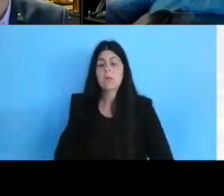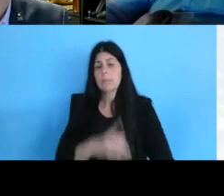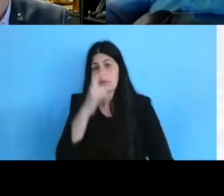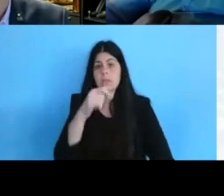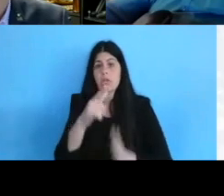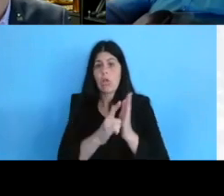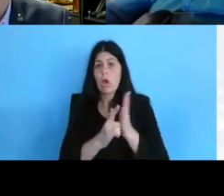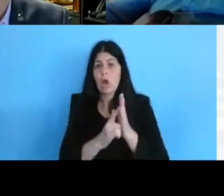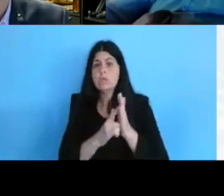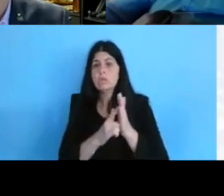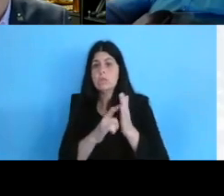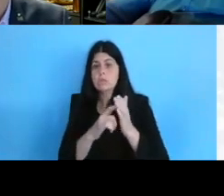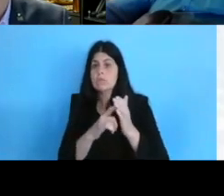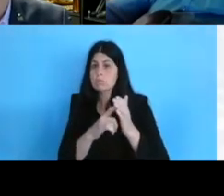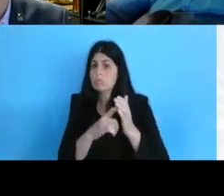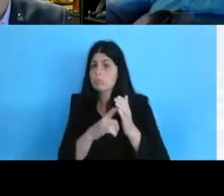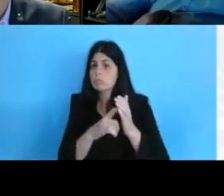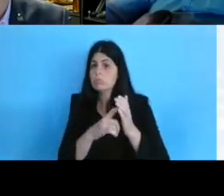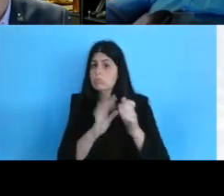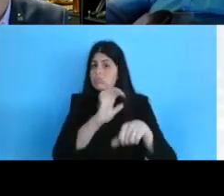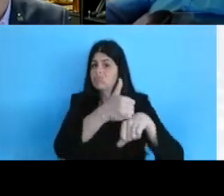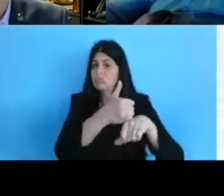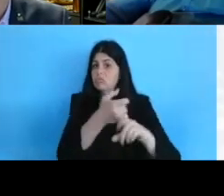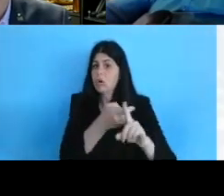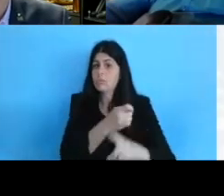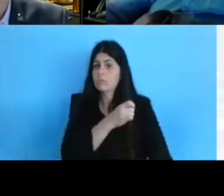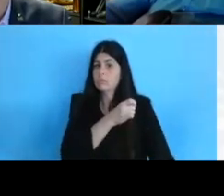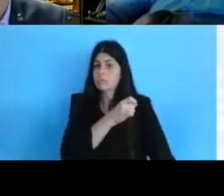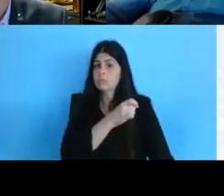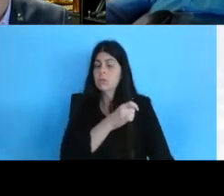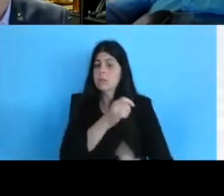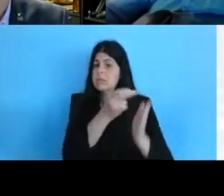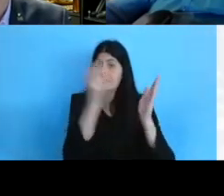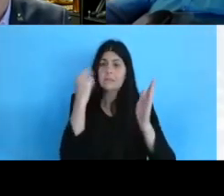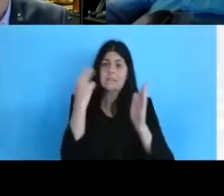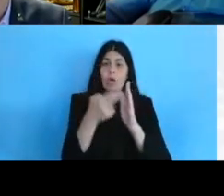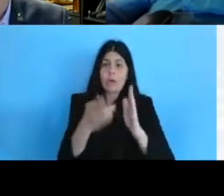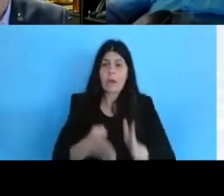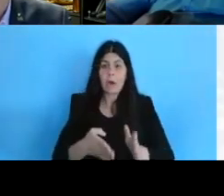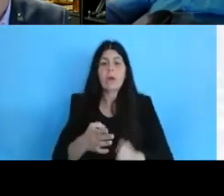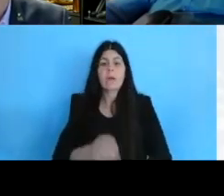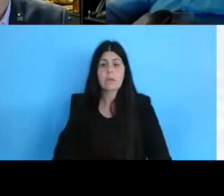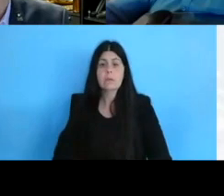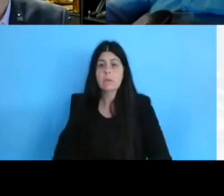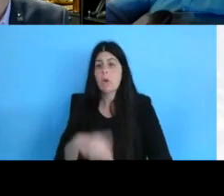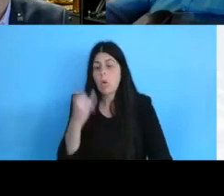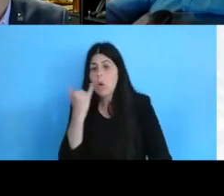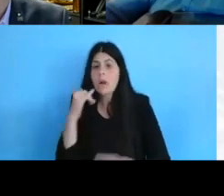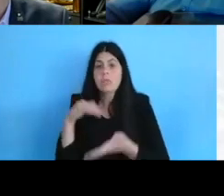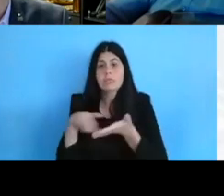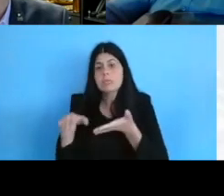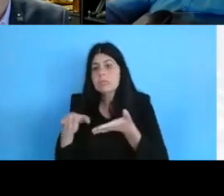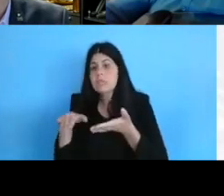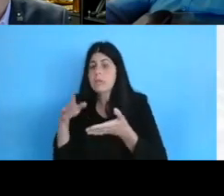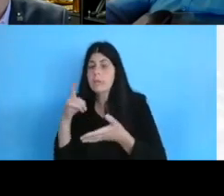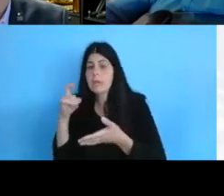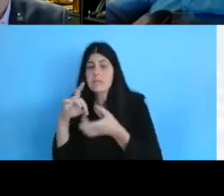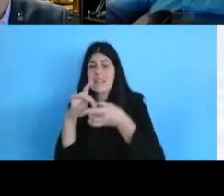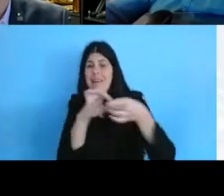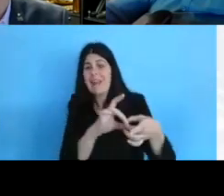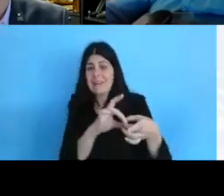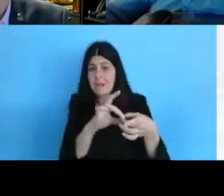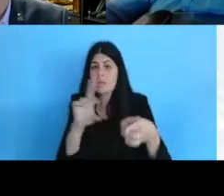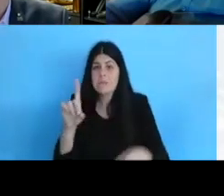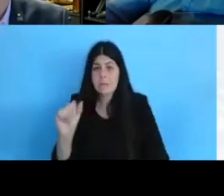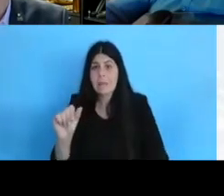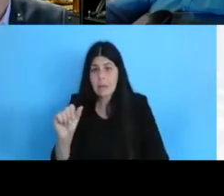secretary, or a person who is discharged or released from active duty because of a service-connected disability. This population also includes veterans